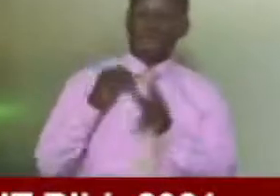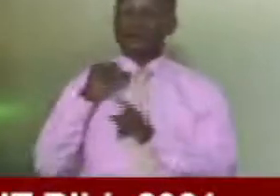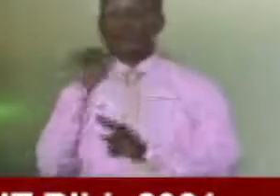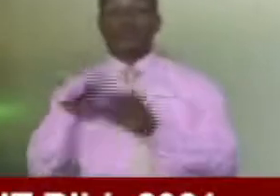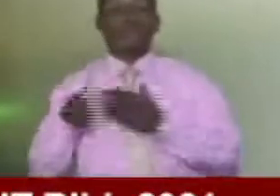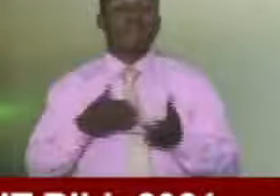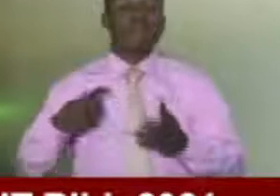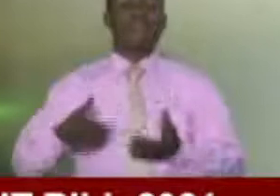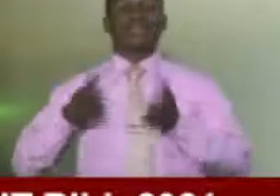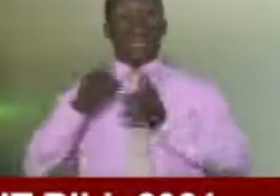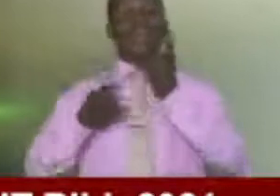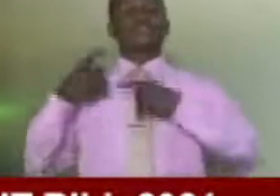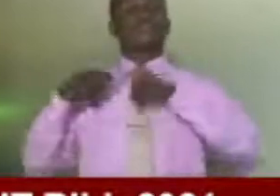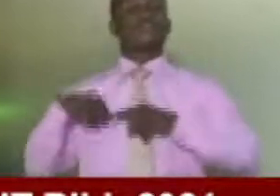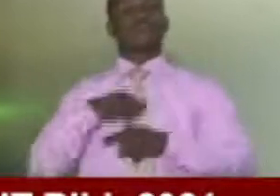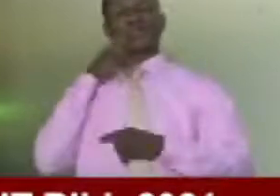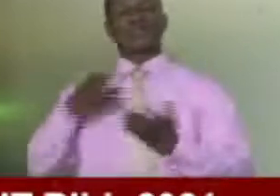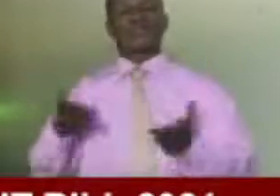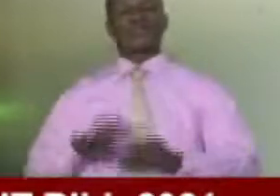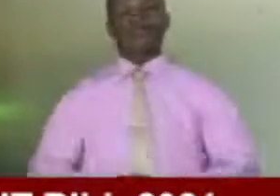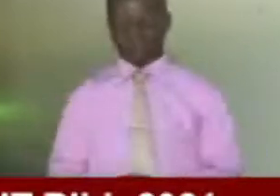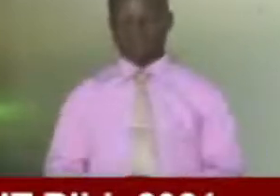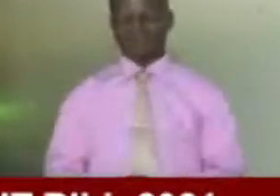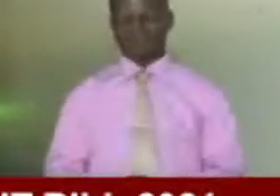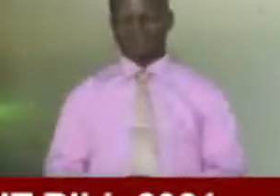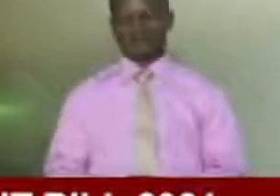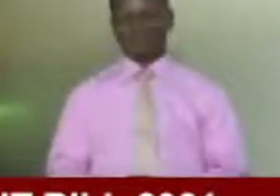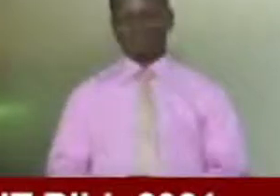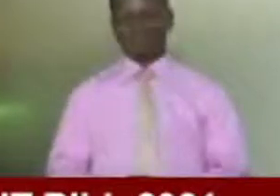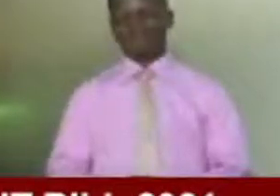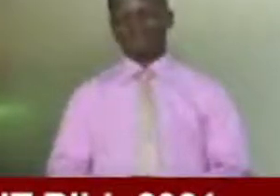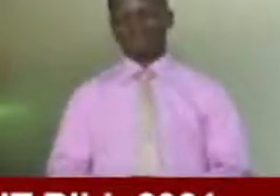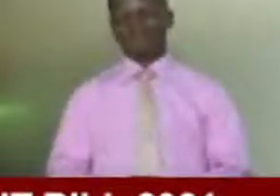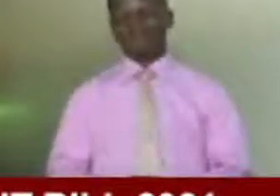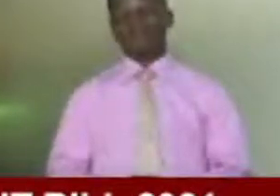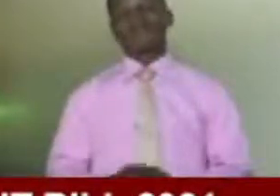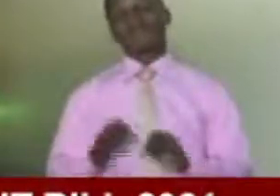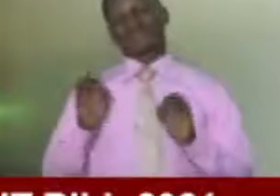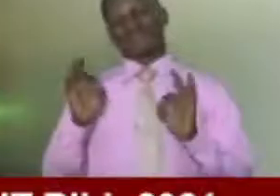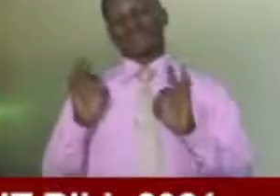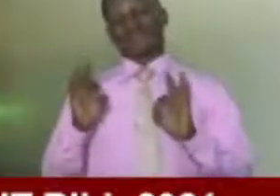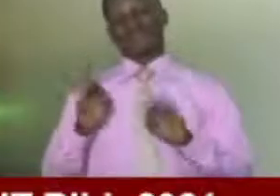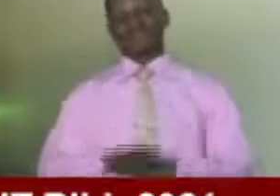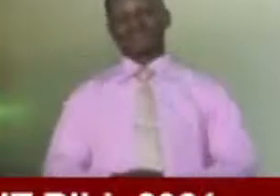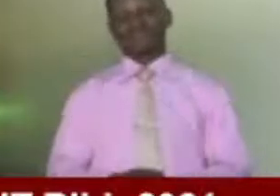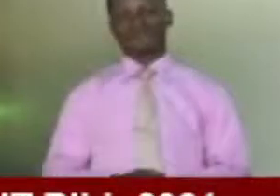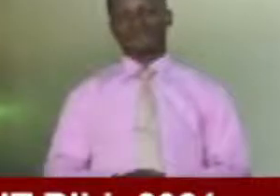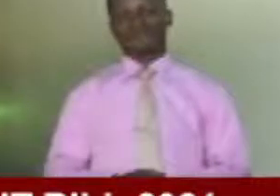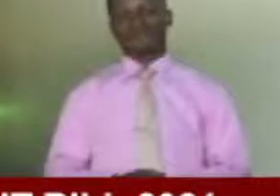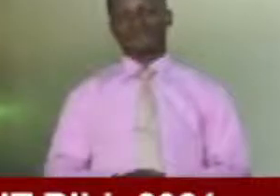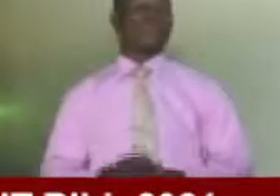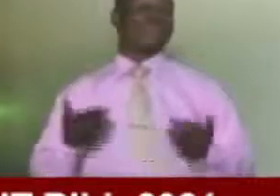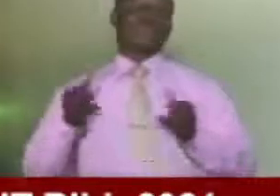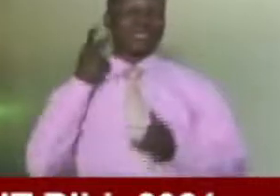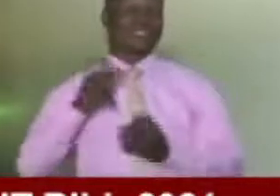it come. All right. We're here. Honorable Okeje, have you been a victim of this situation?